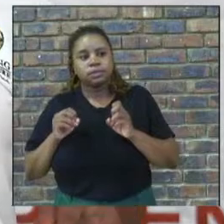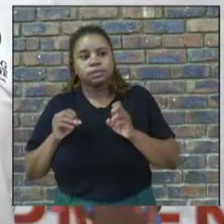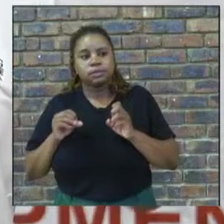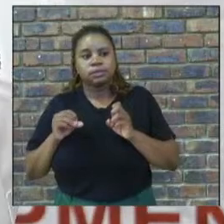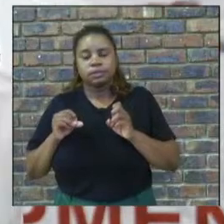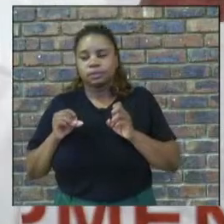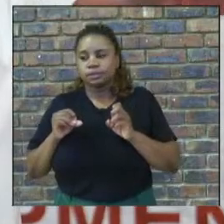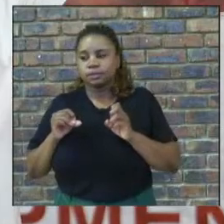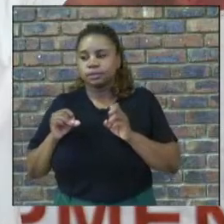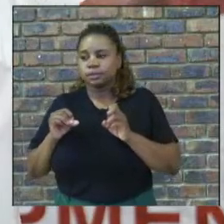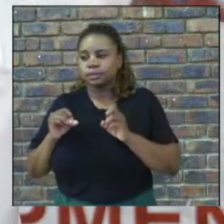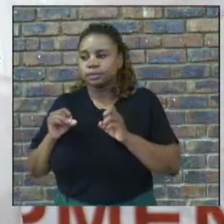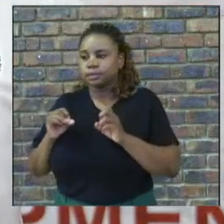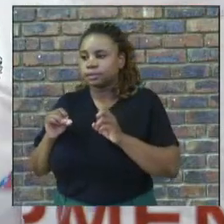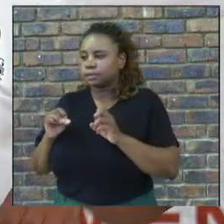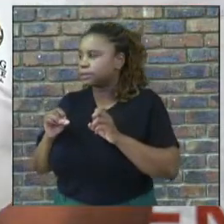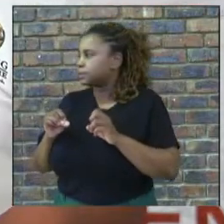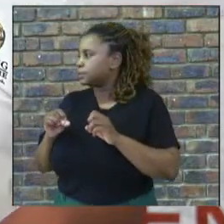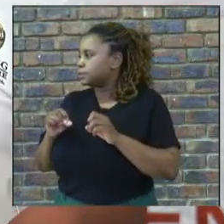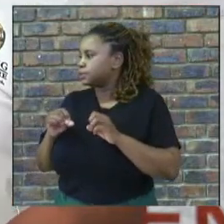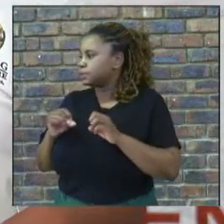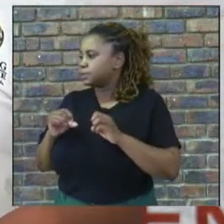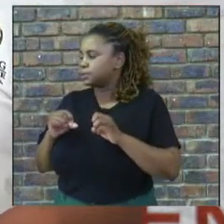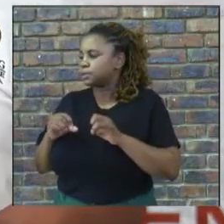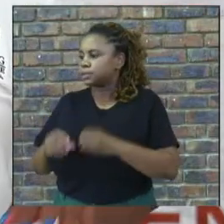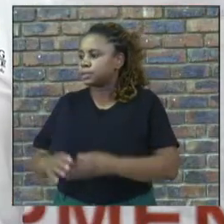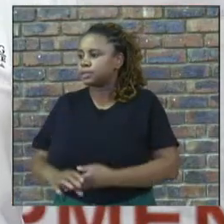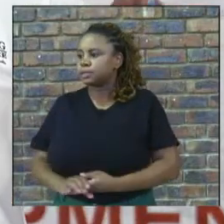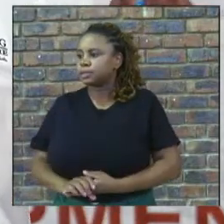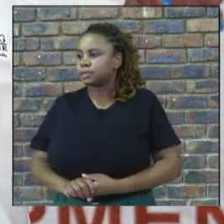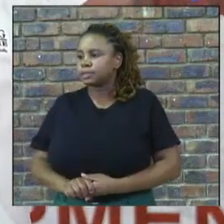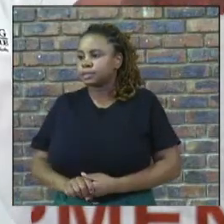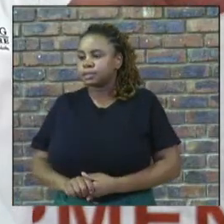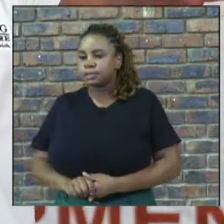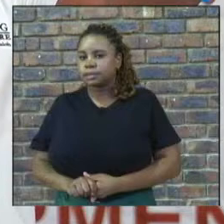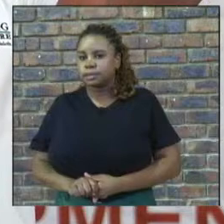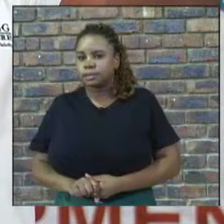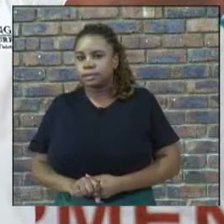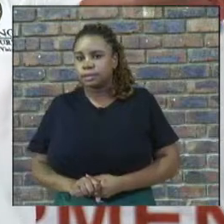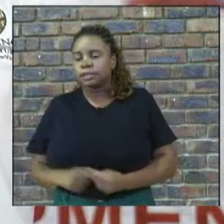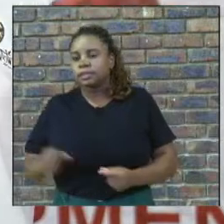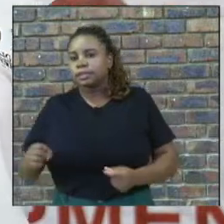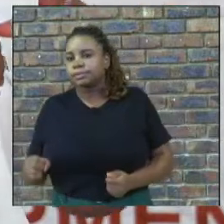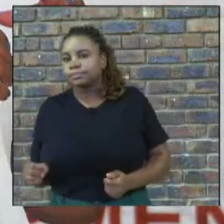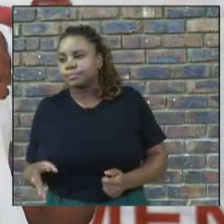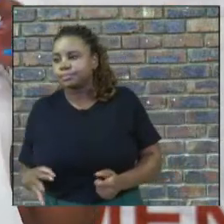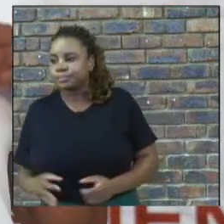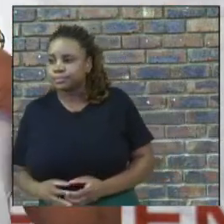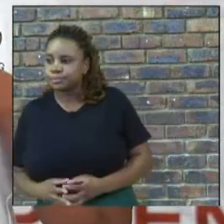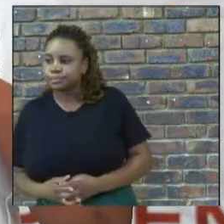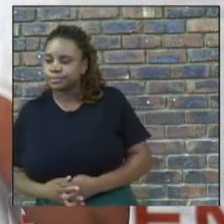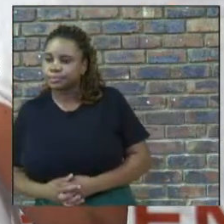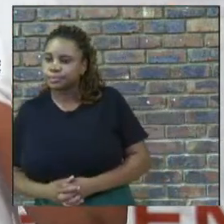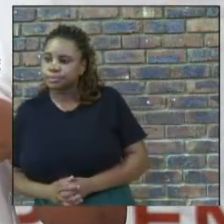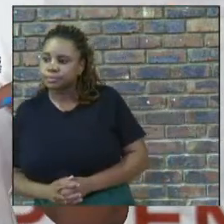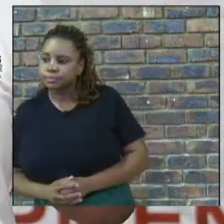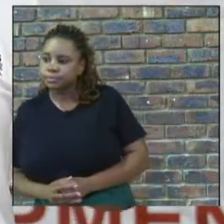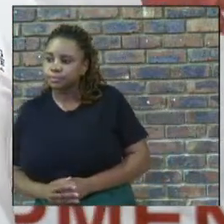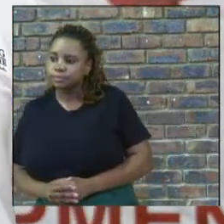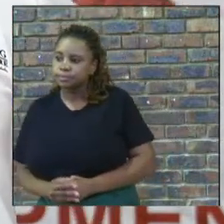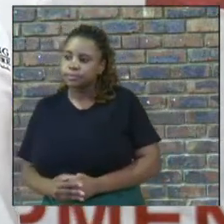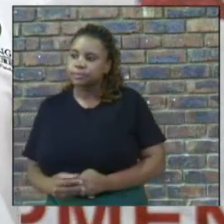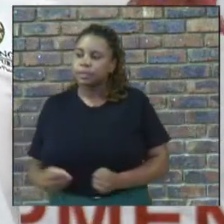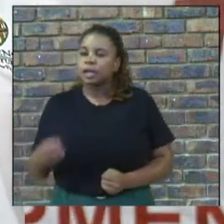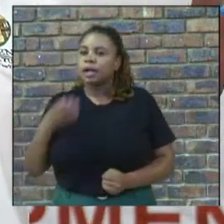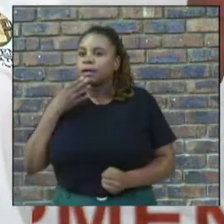Before le rinkela tsona di mic tse le rinkela ntho tsa ho utlwa mos. So kopa le mo fe a arabe Mashao guy, if